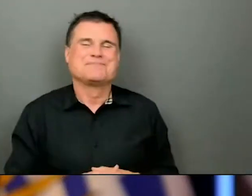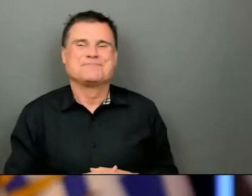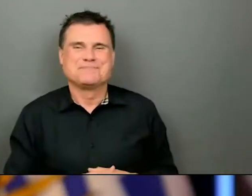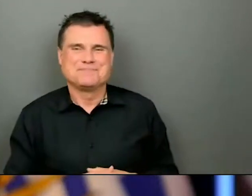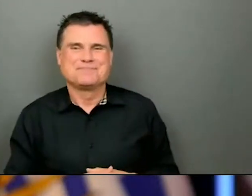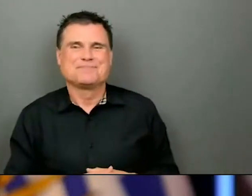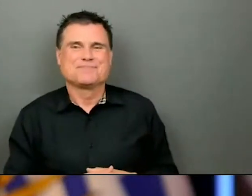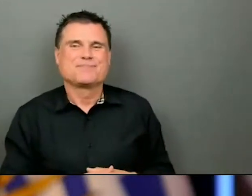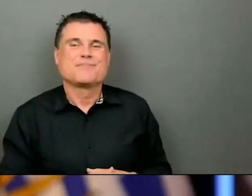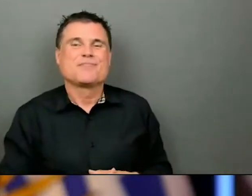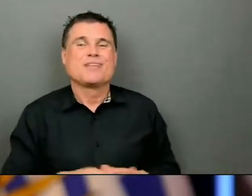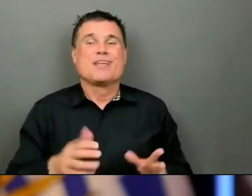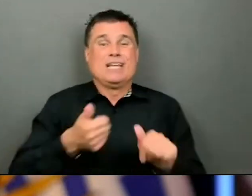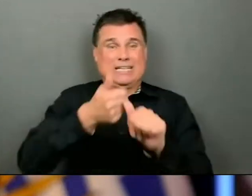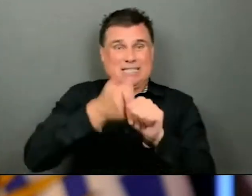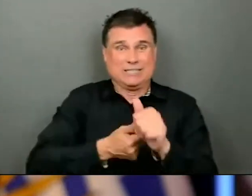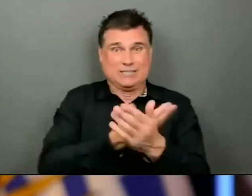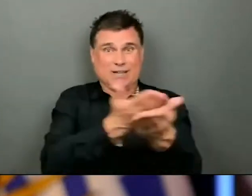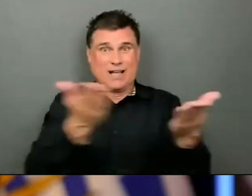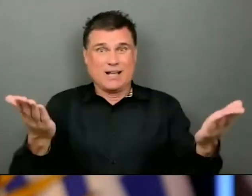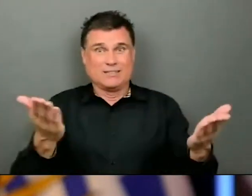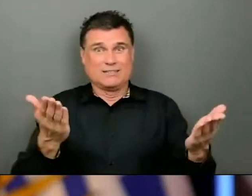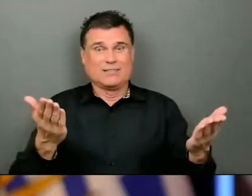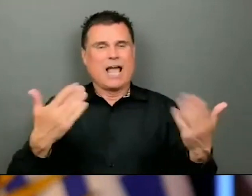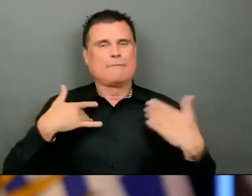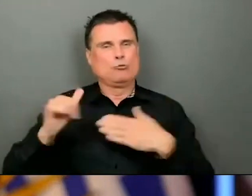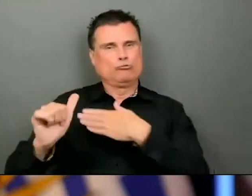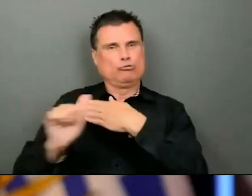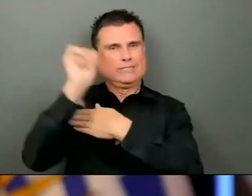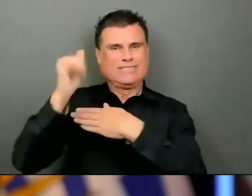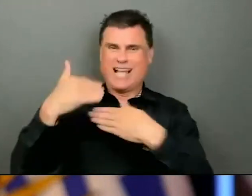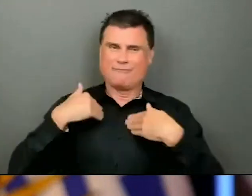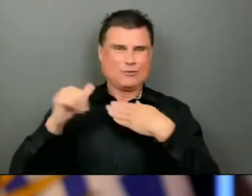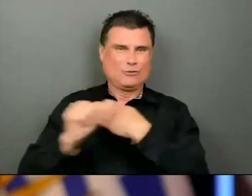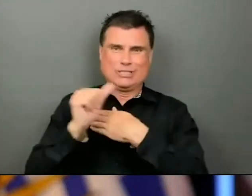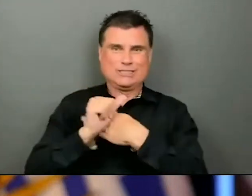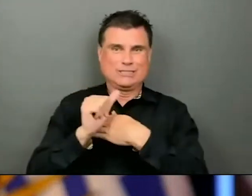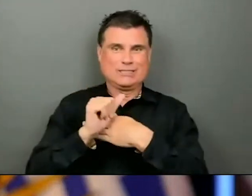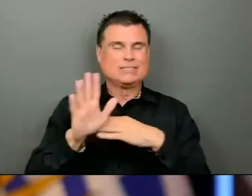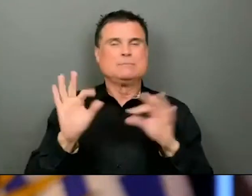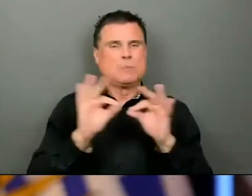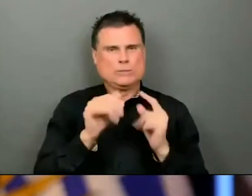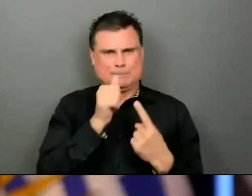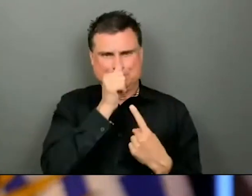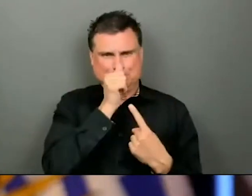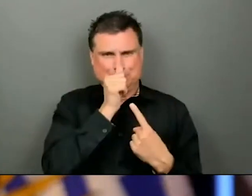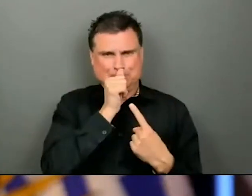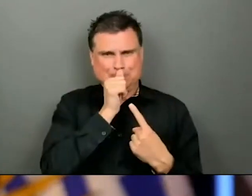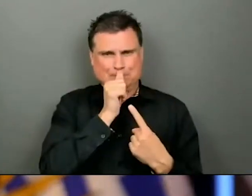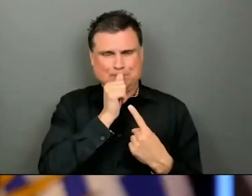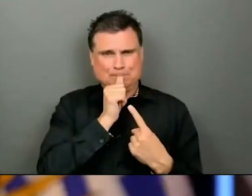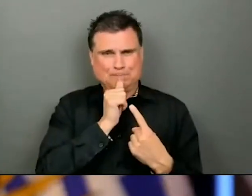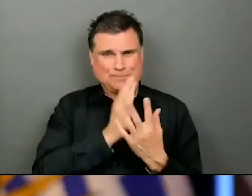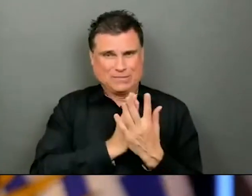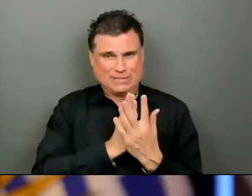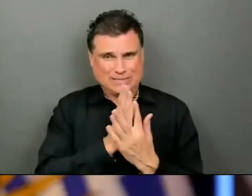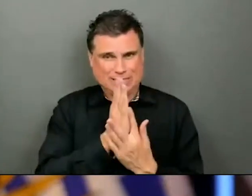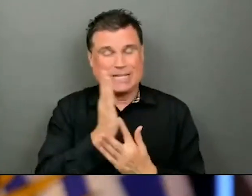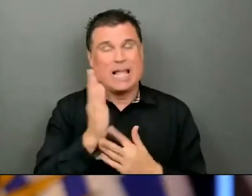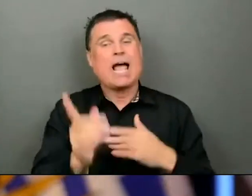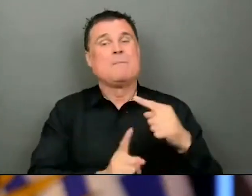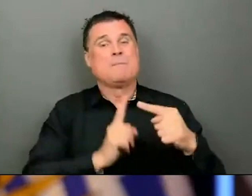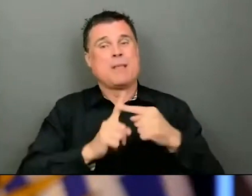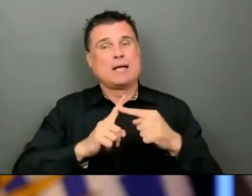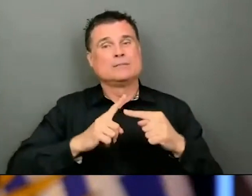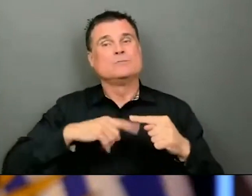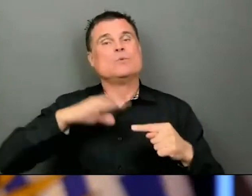risk tolerance, and we have our own levels of vulnerability for this virus and for what we've been through in the last few months. So yes,